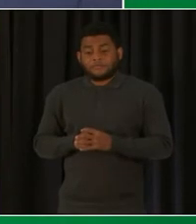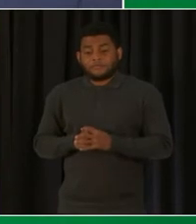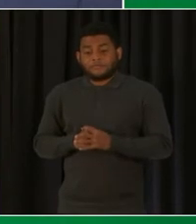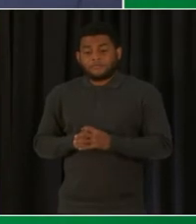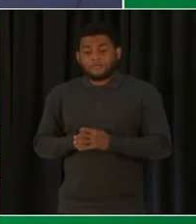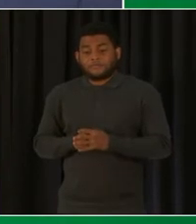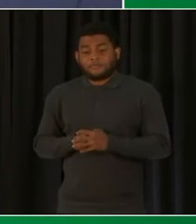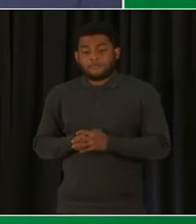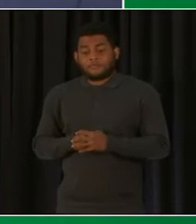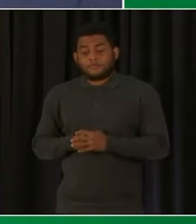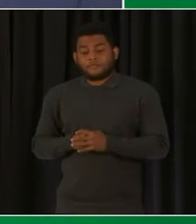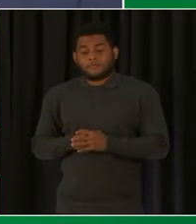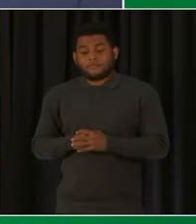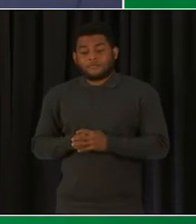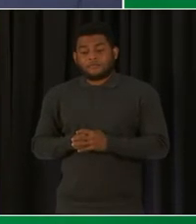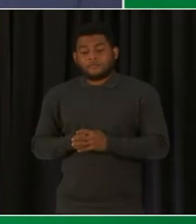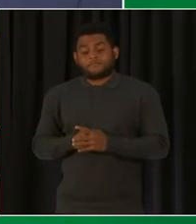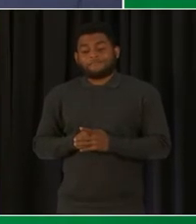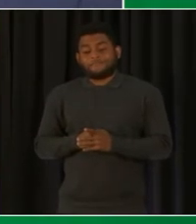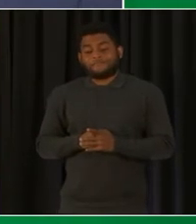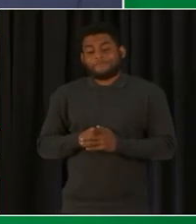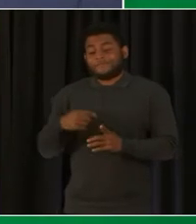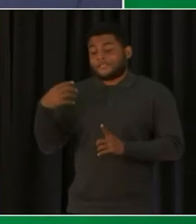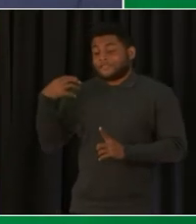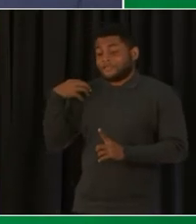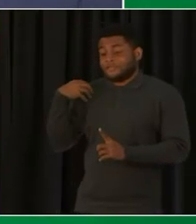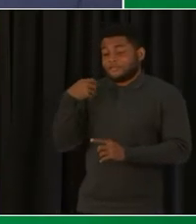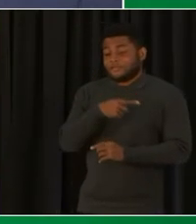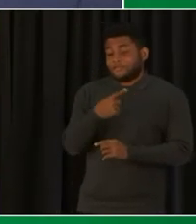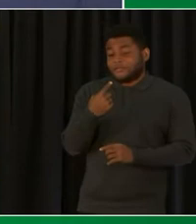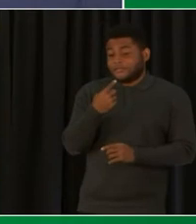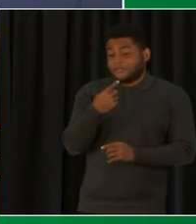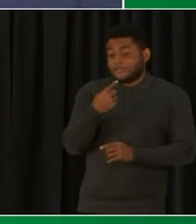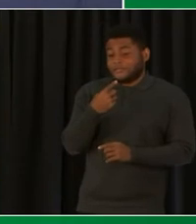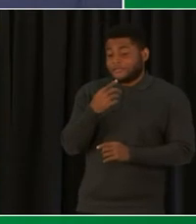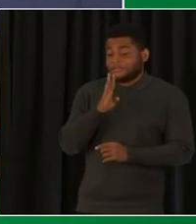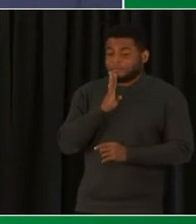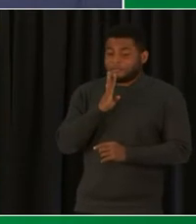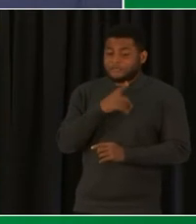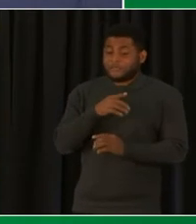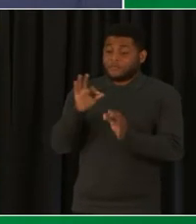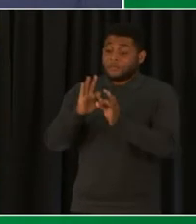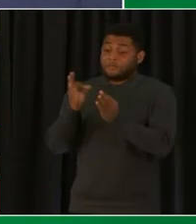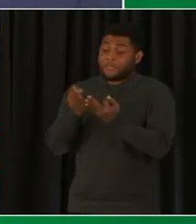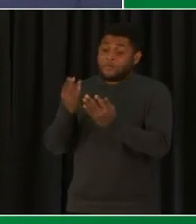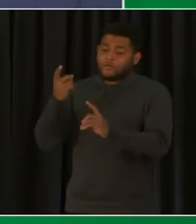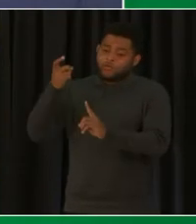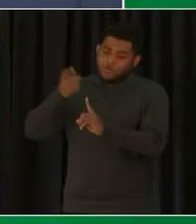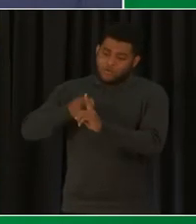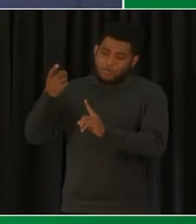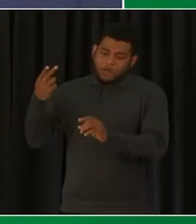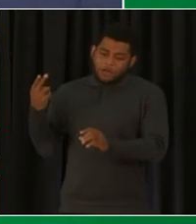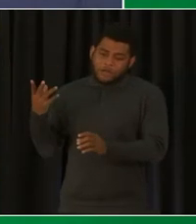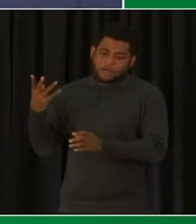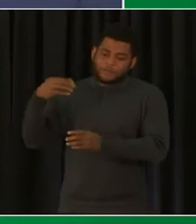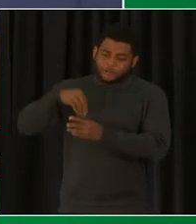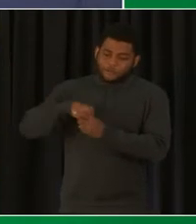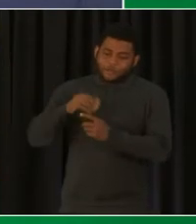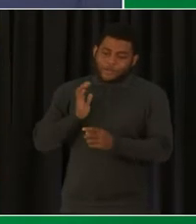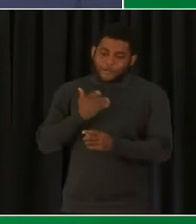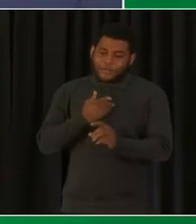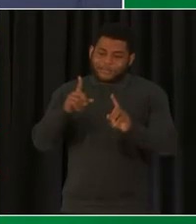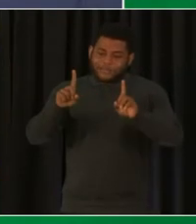Yes, so the family is automatically included into our testing model unless a